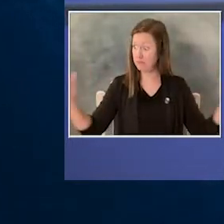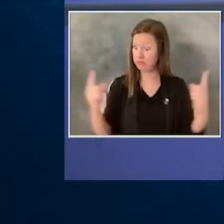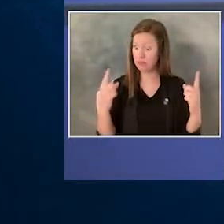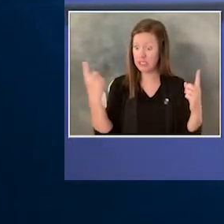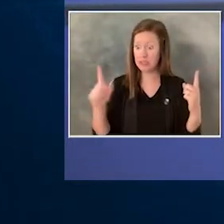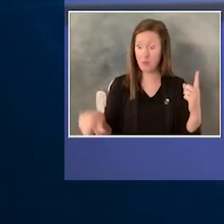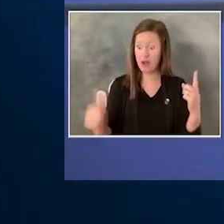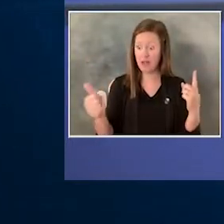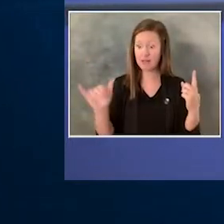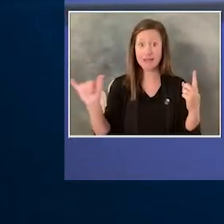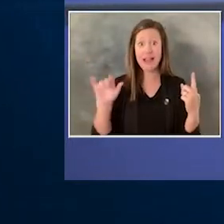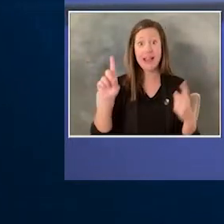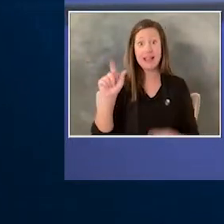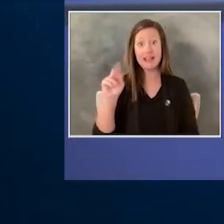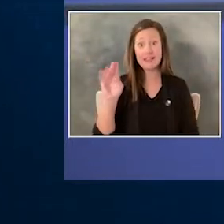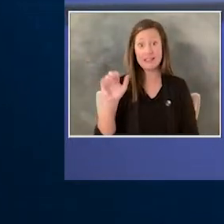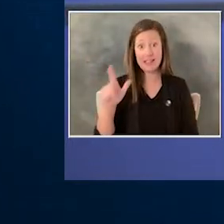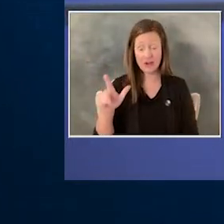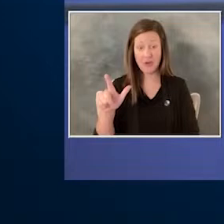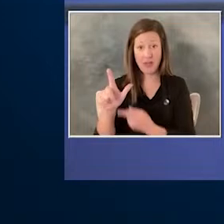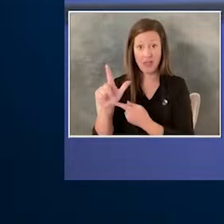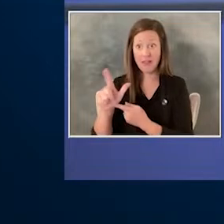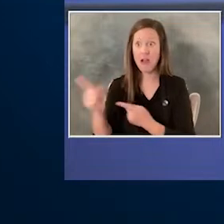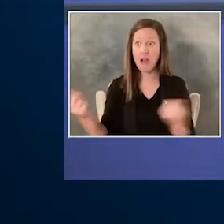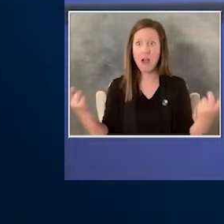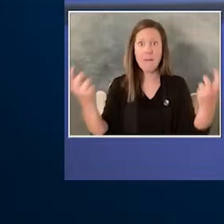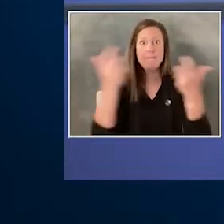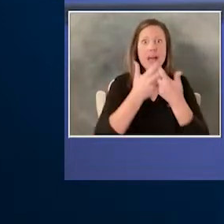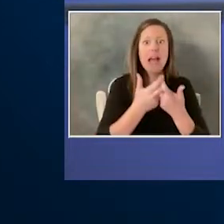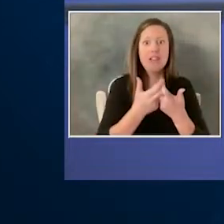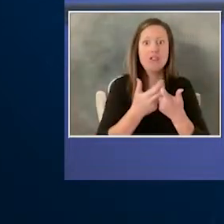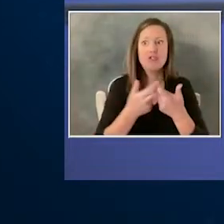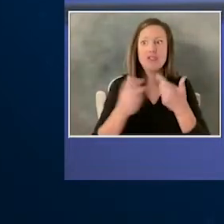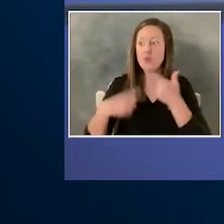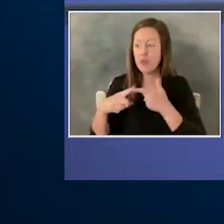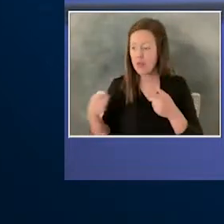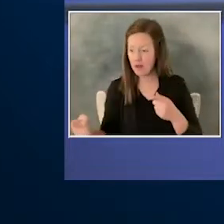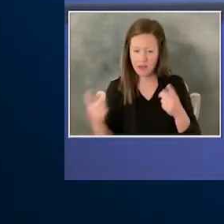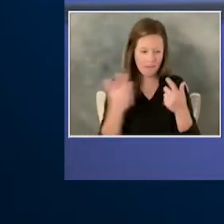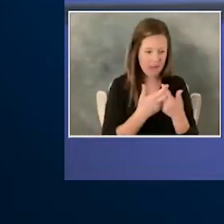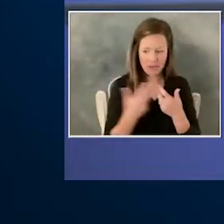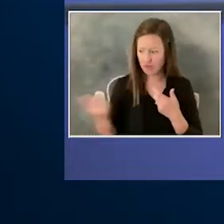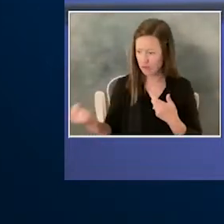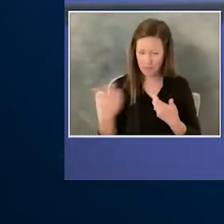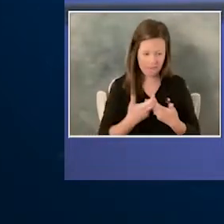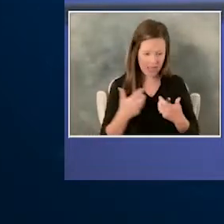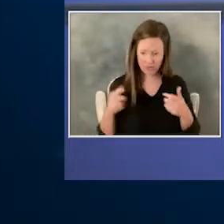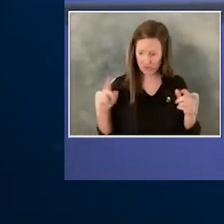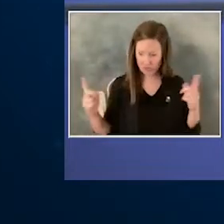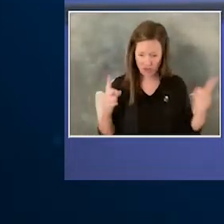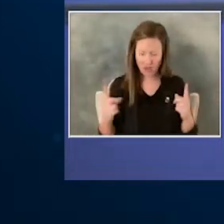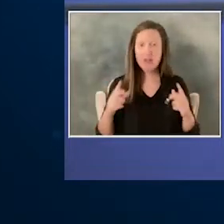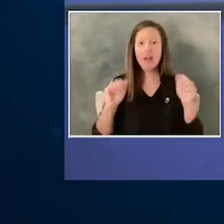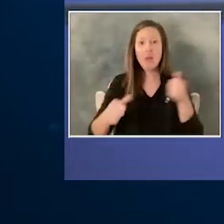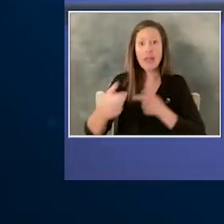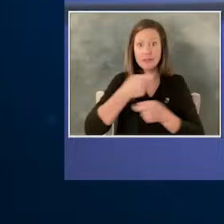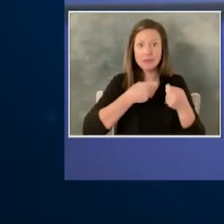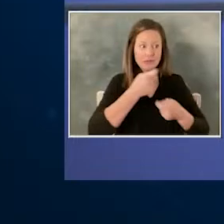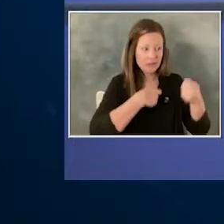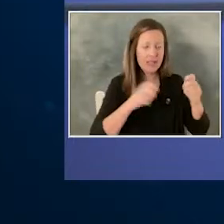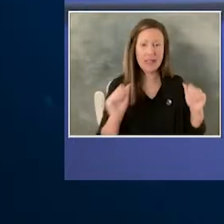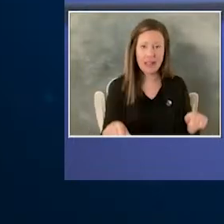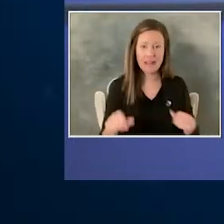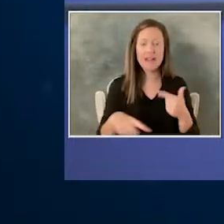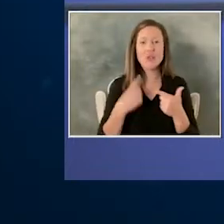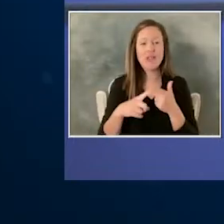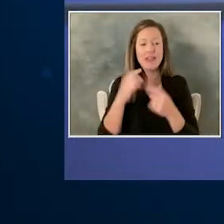Daniel, and we're able to kind of exchange kidneys and get everyone transplanted. And then at the end, we can pull someone